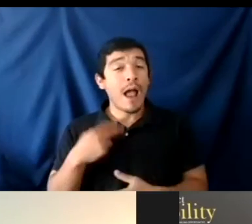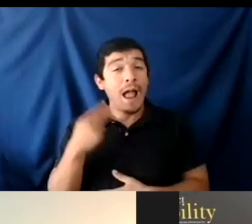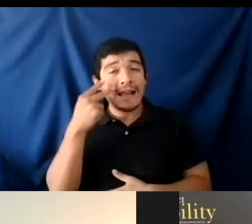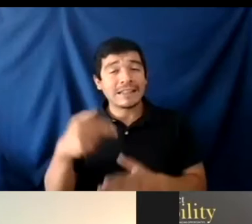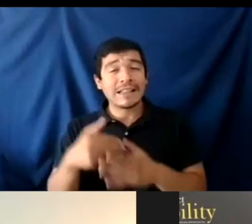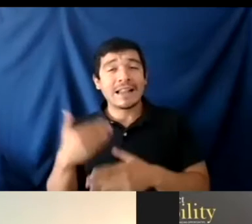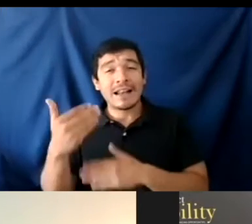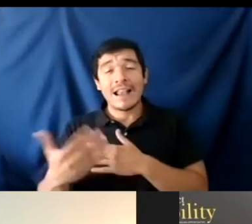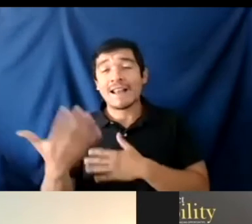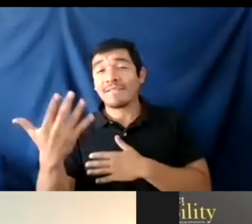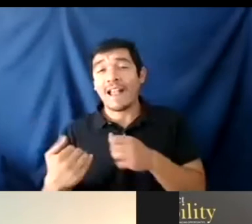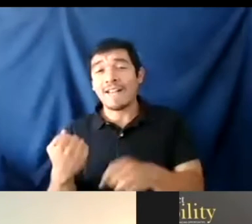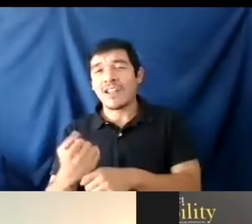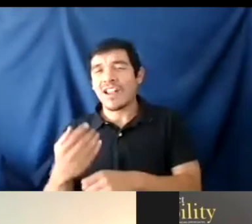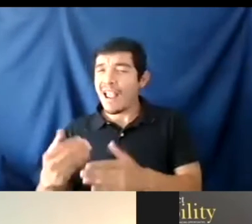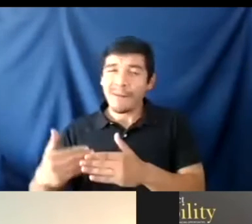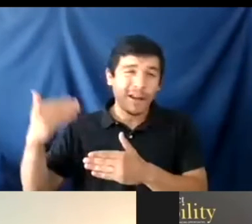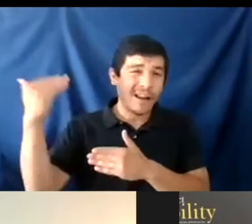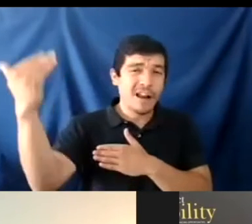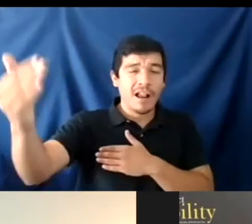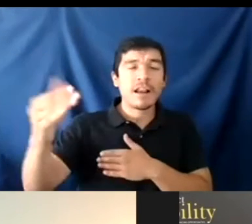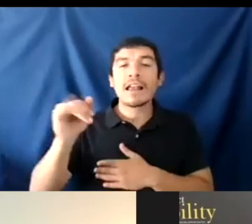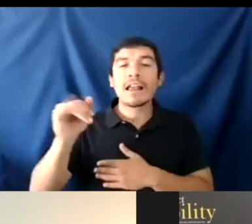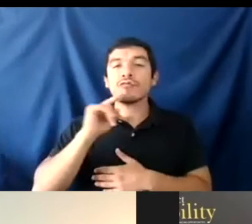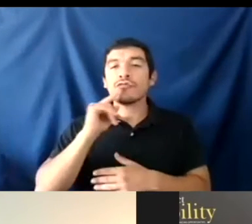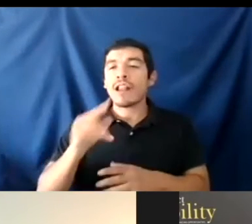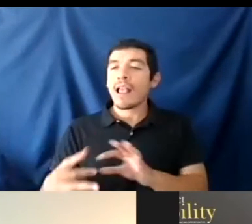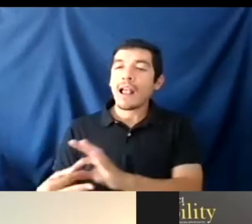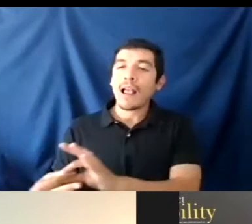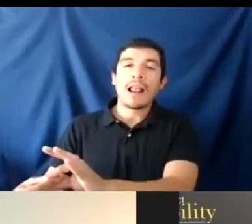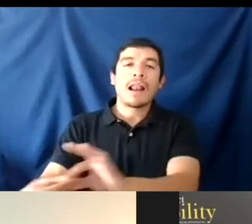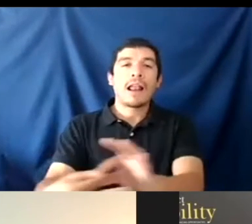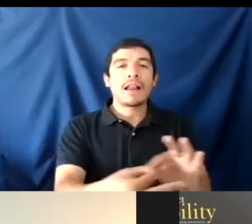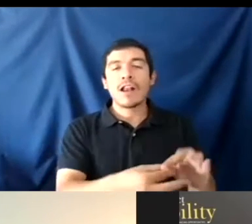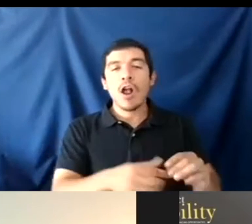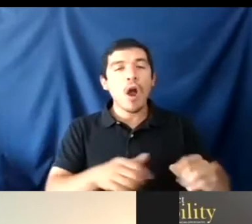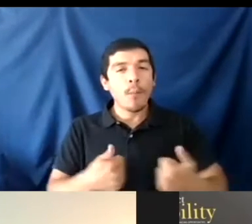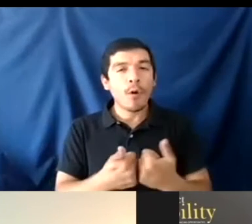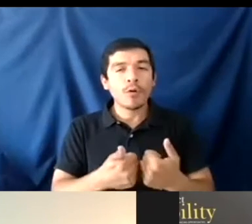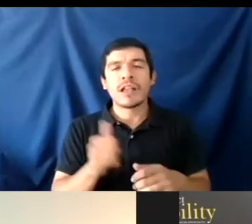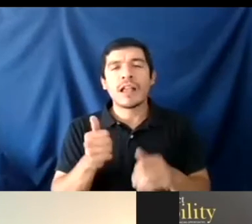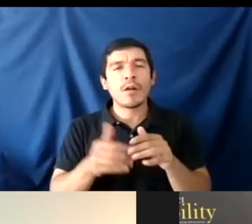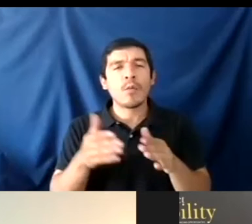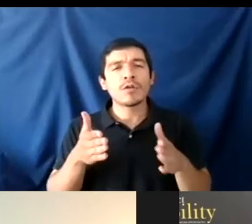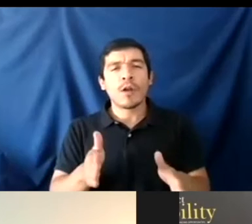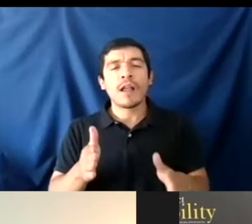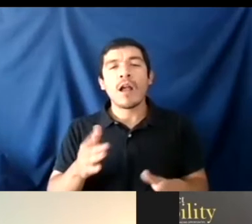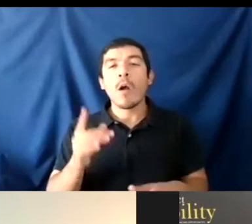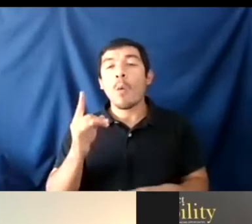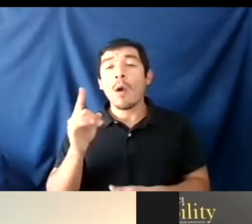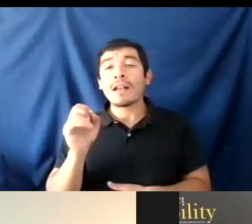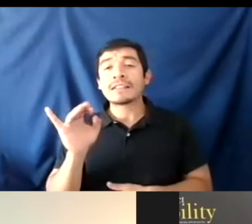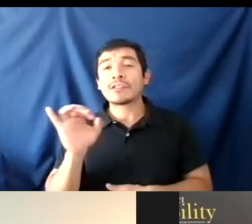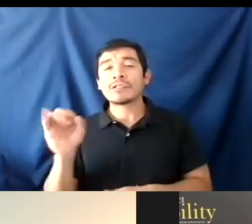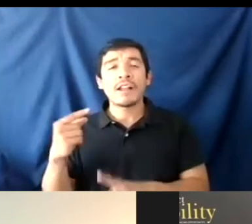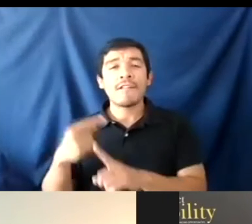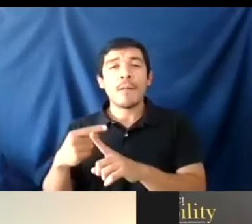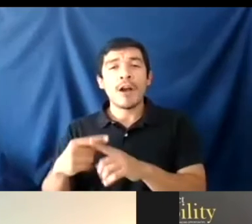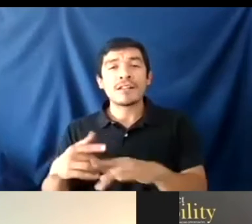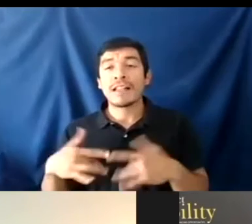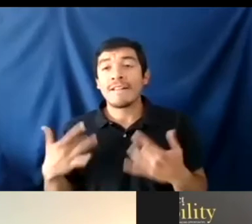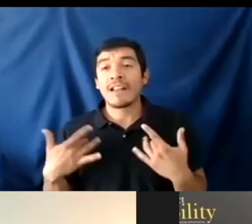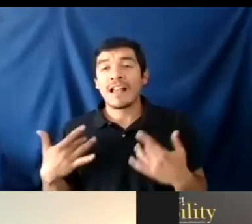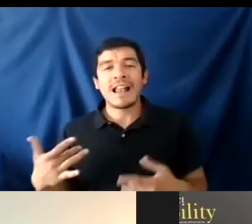5 years and well beyond is an interconnected approach in which one series of positive events has